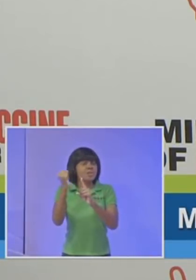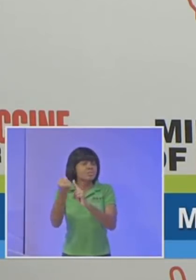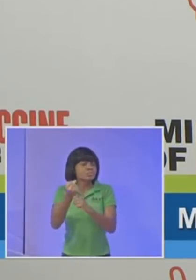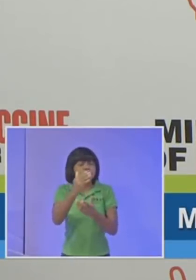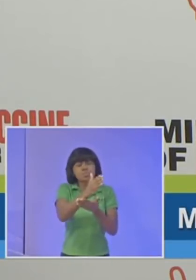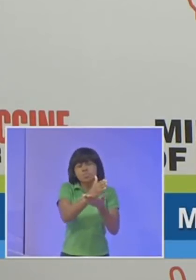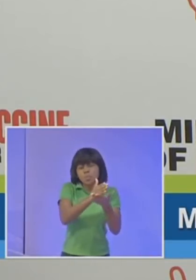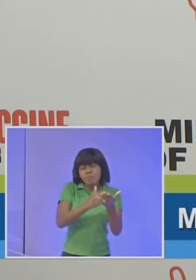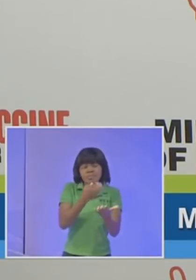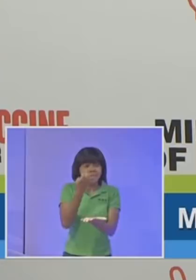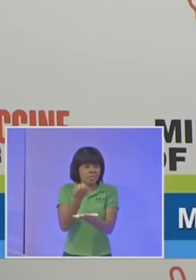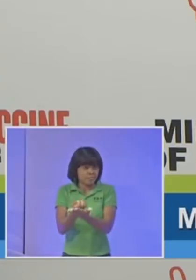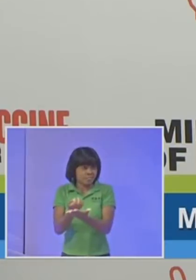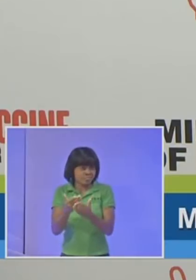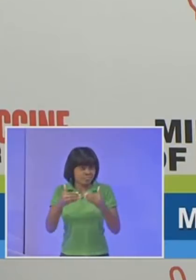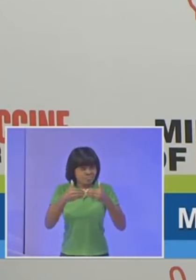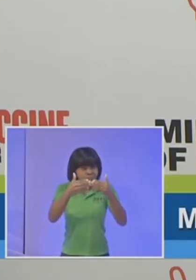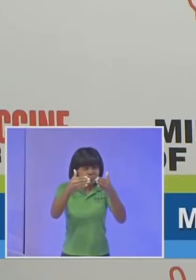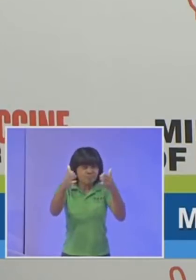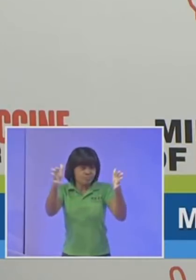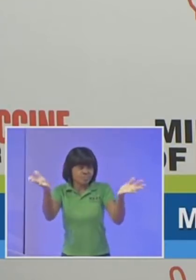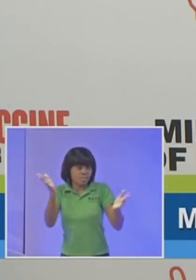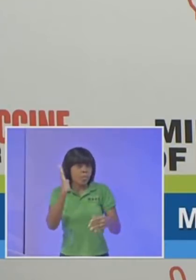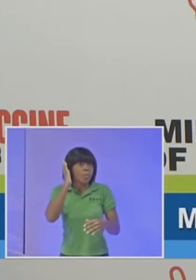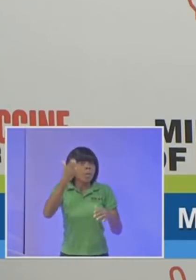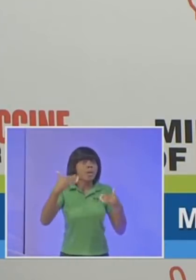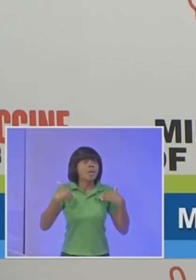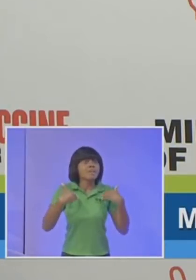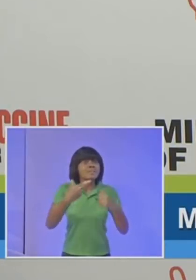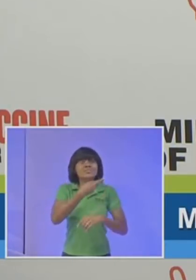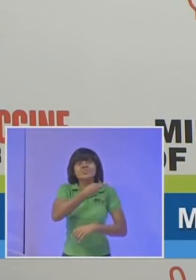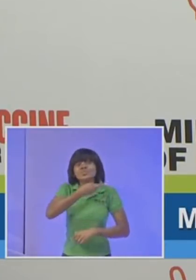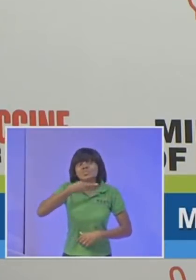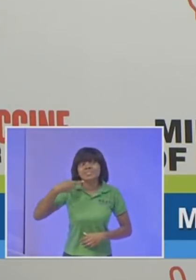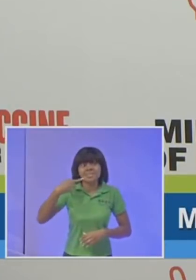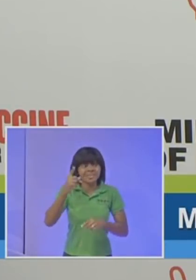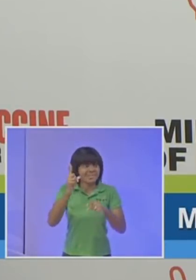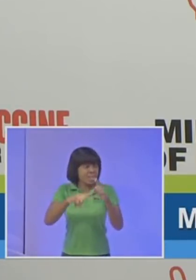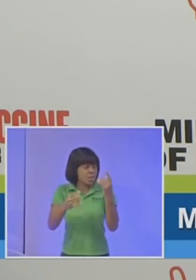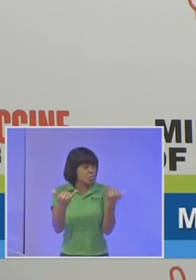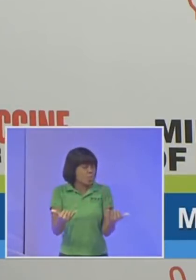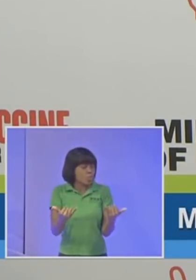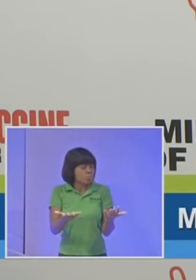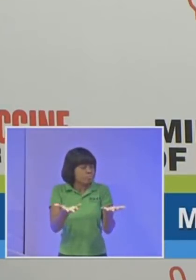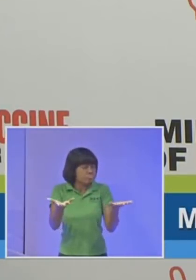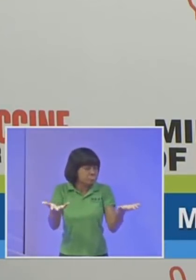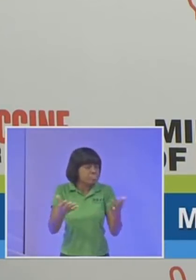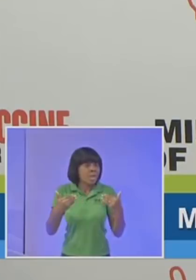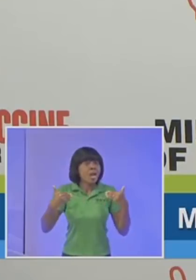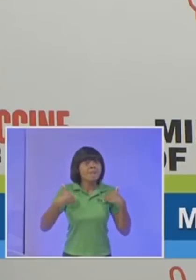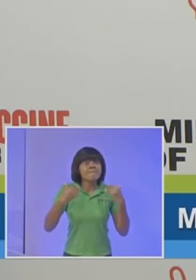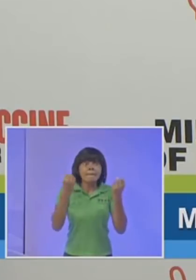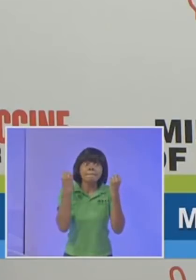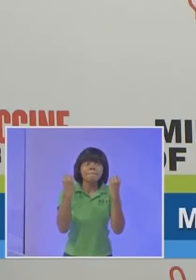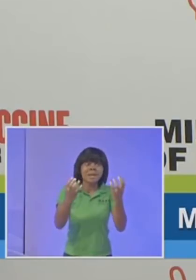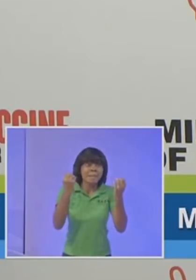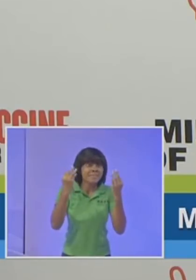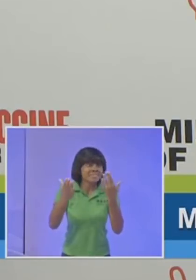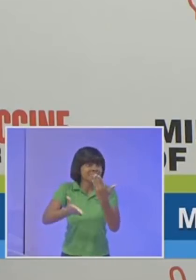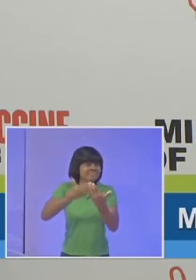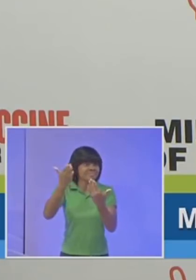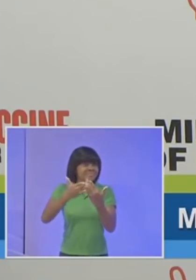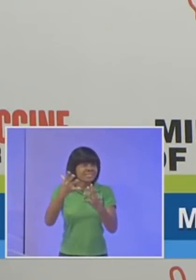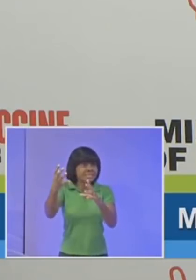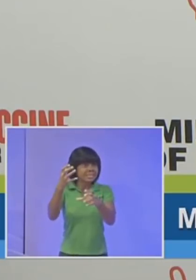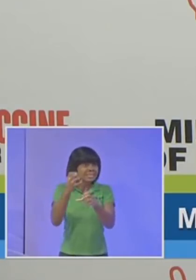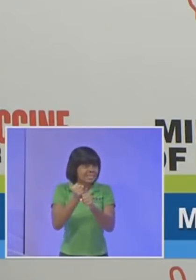stage, when vaccines are so readily available, you would notice that countries are placing more and